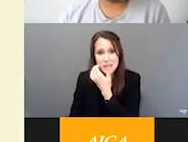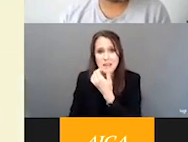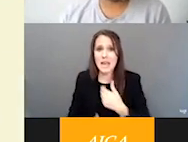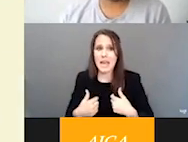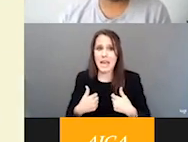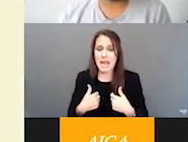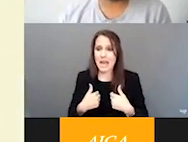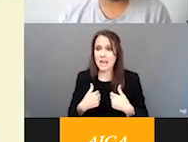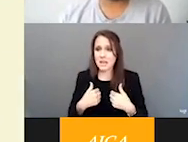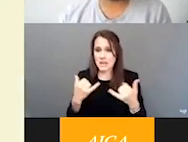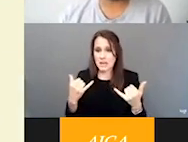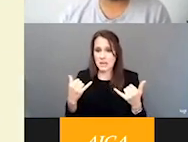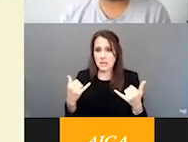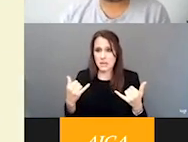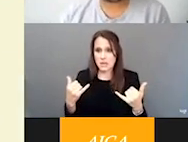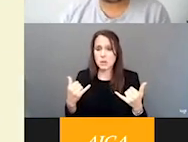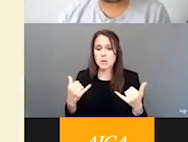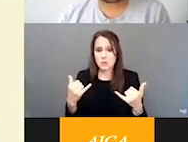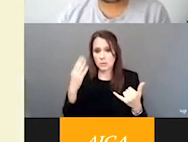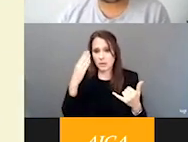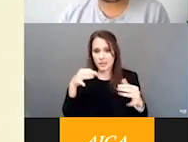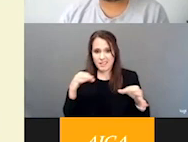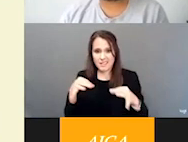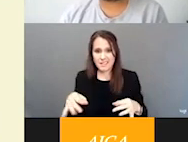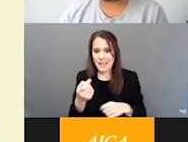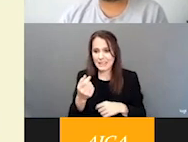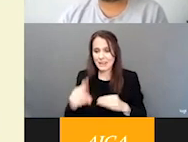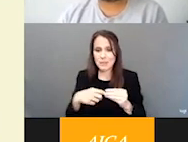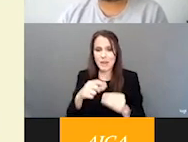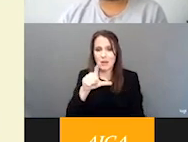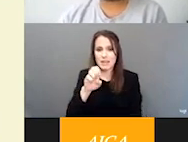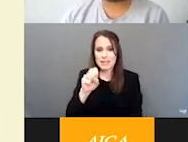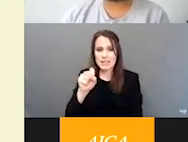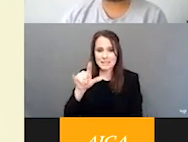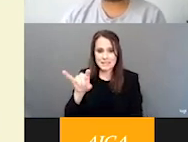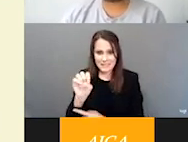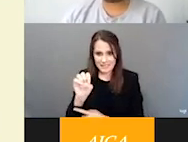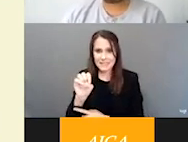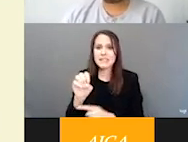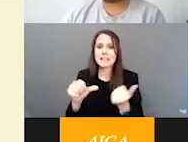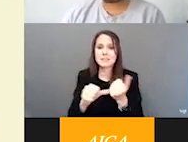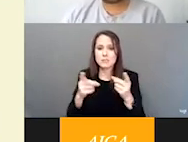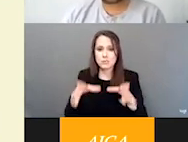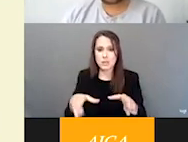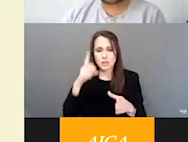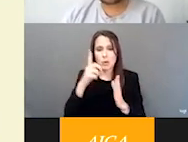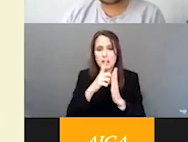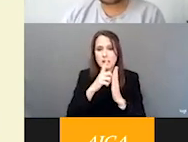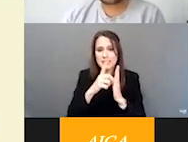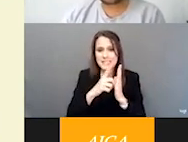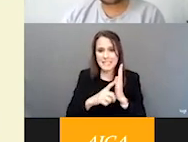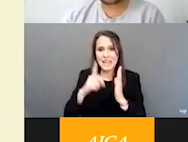going to now tell you a little bit about Lesley-Ann Noel. She is the Associate Director of Design Thinking for Social Impact